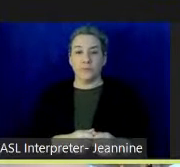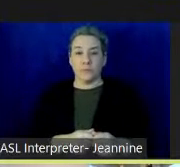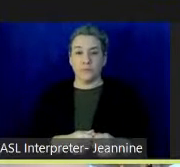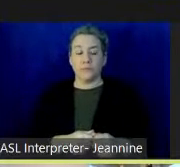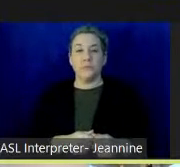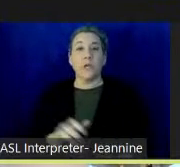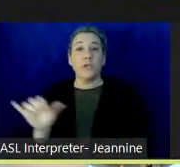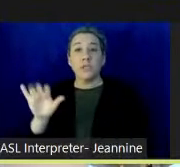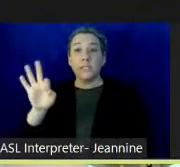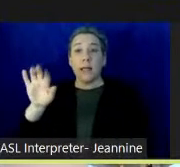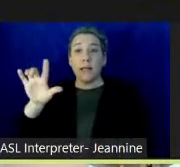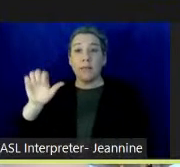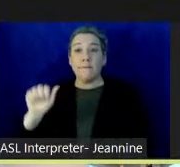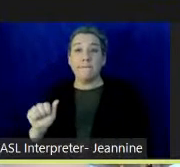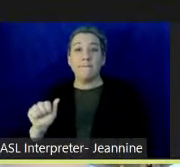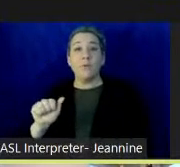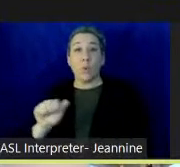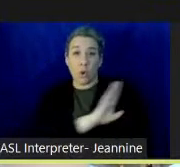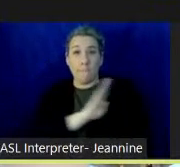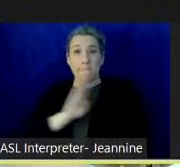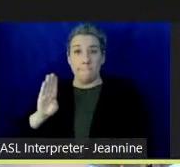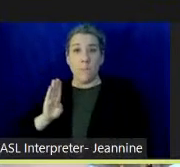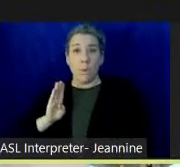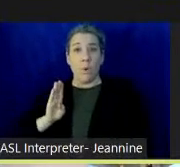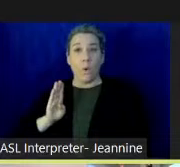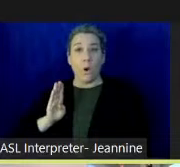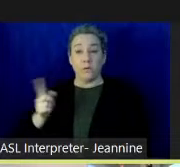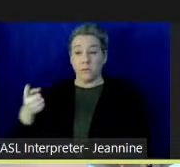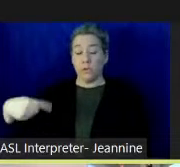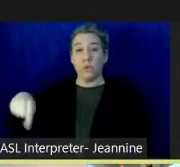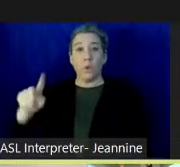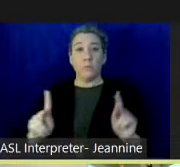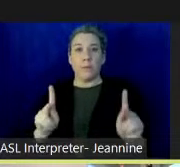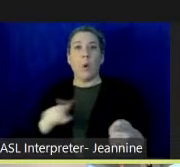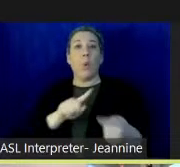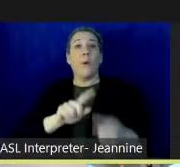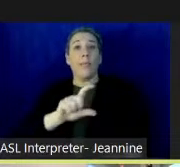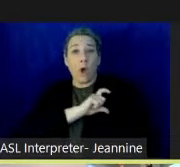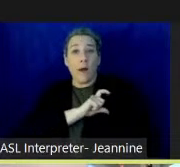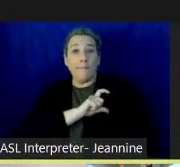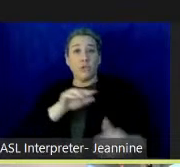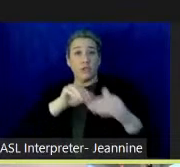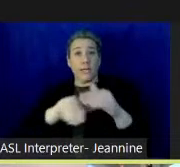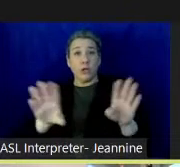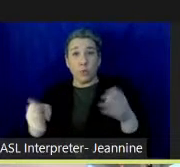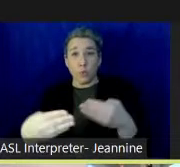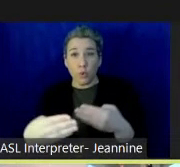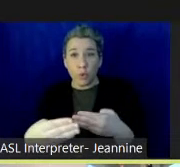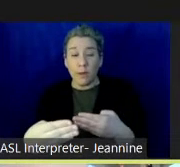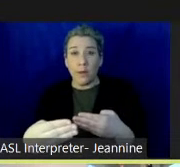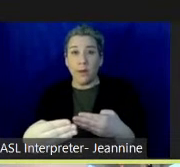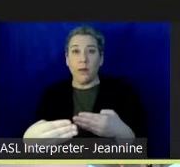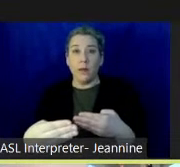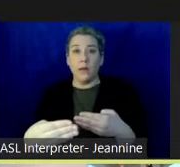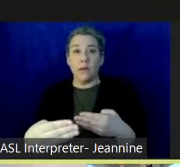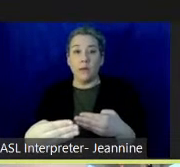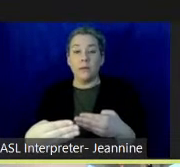Florida school board officials did. Once those officers entered their space, they started issuing